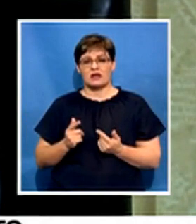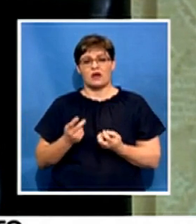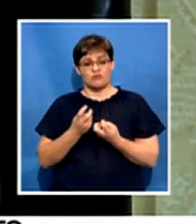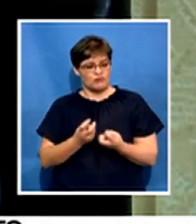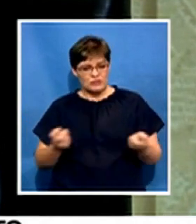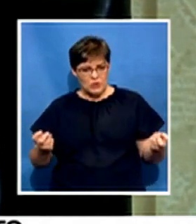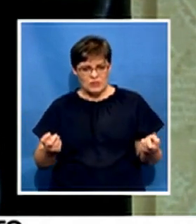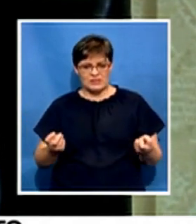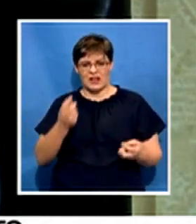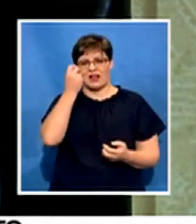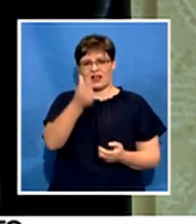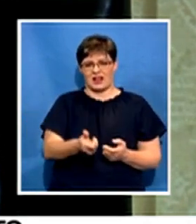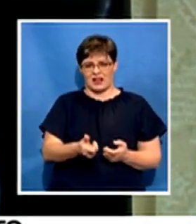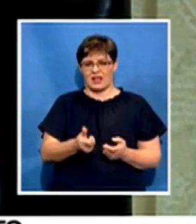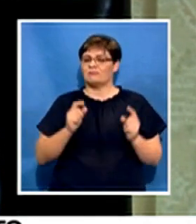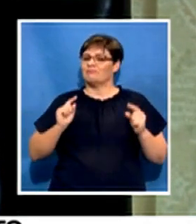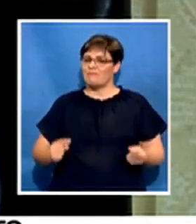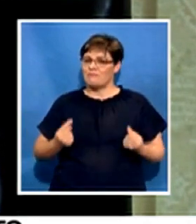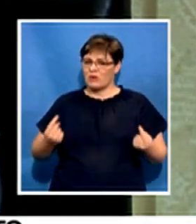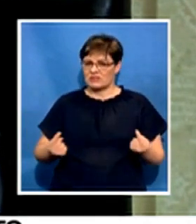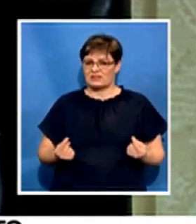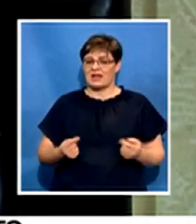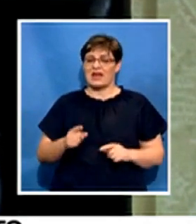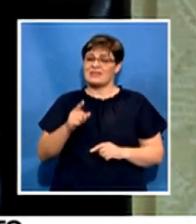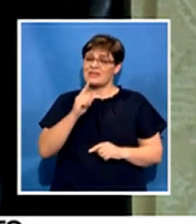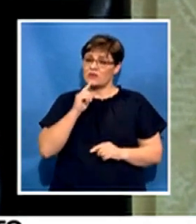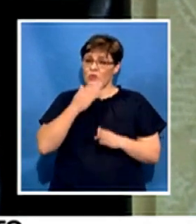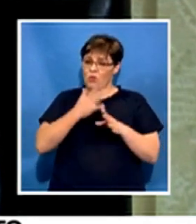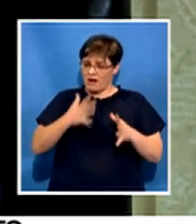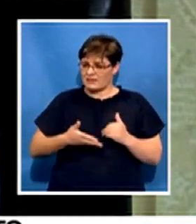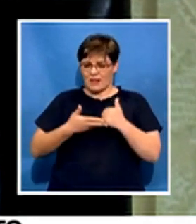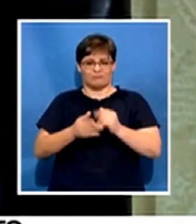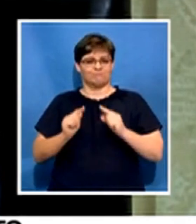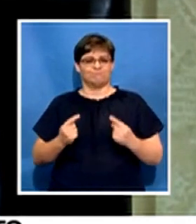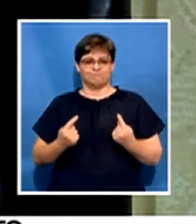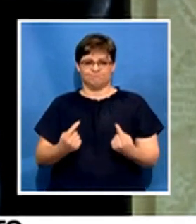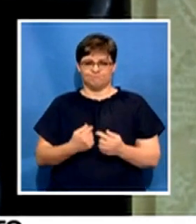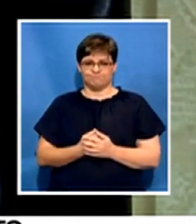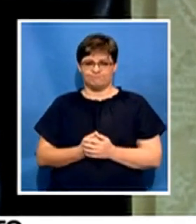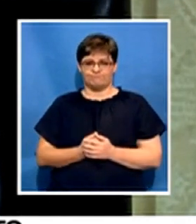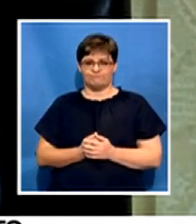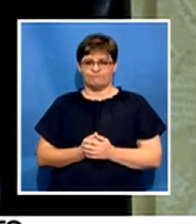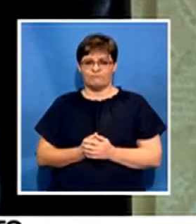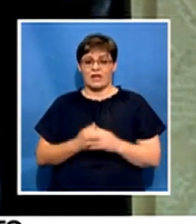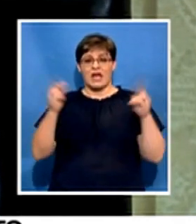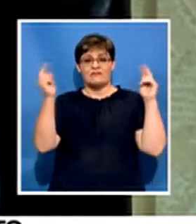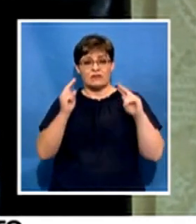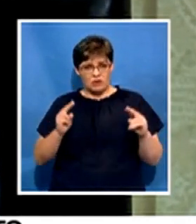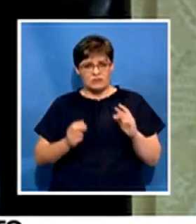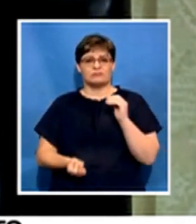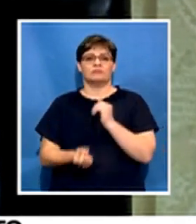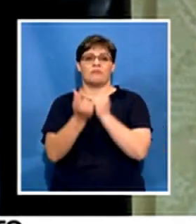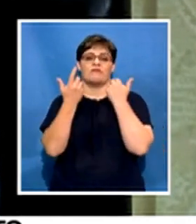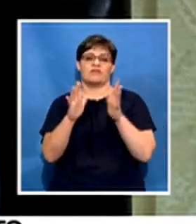help thousands of frustrated workers. The Federation has raised this at Parliament and will be requesting an urgent meeting